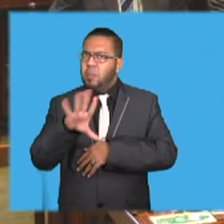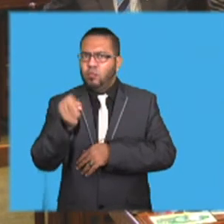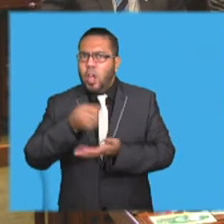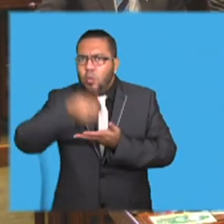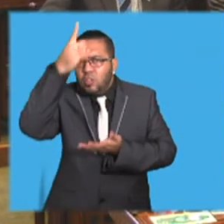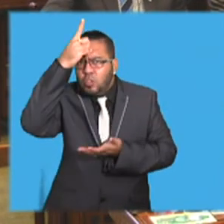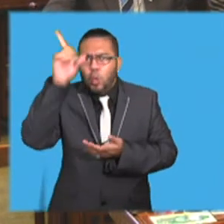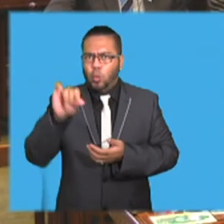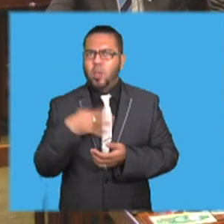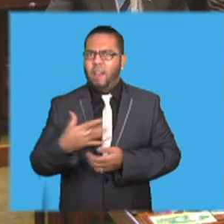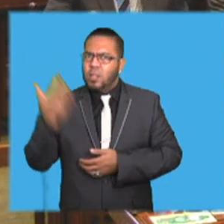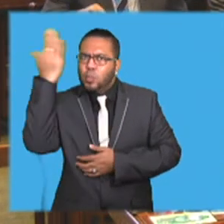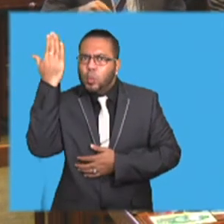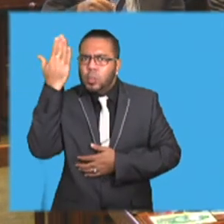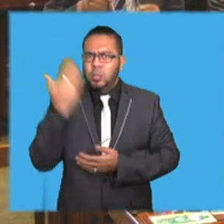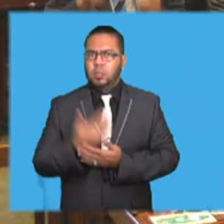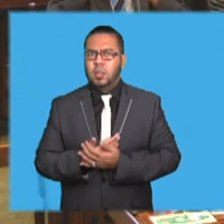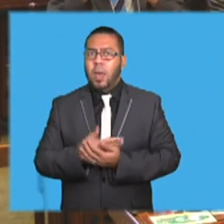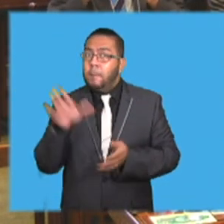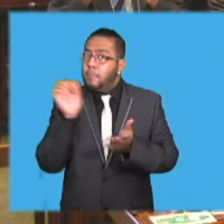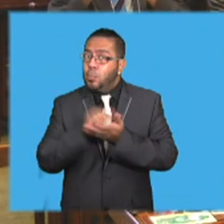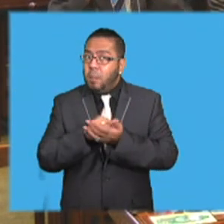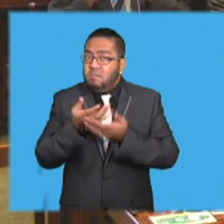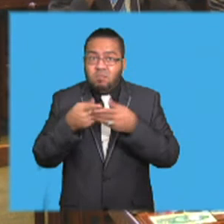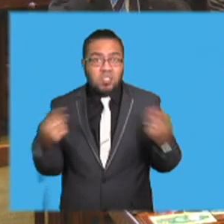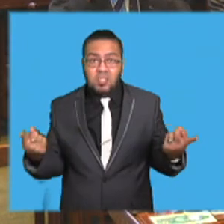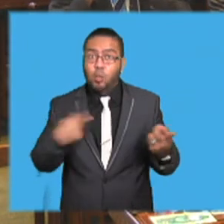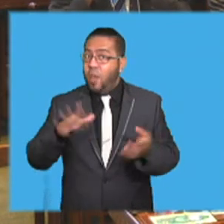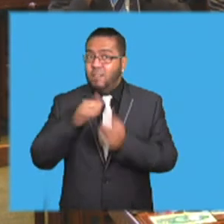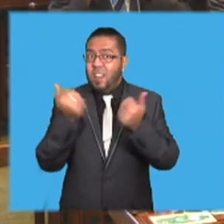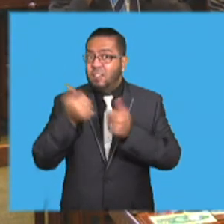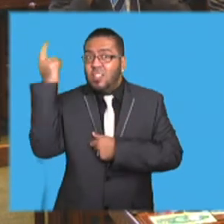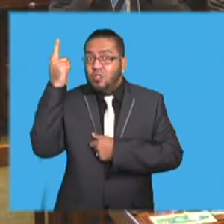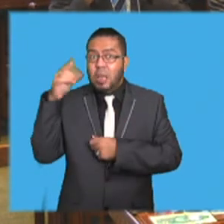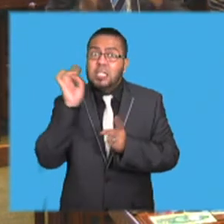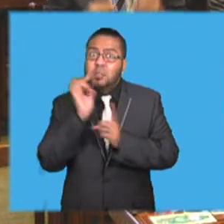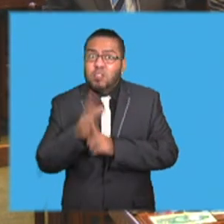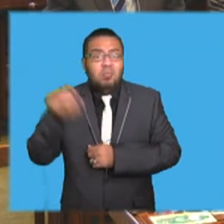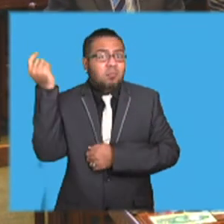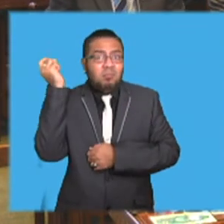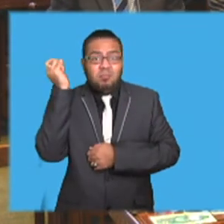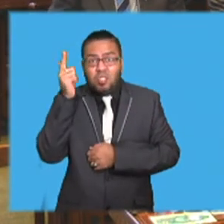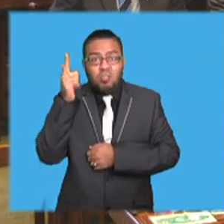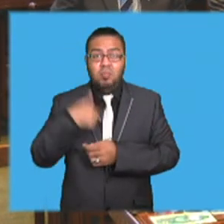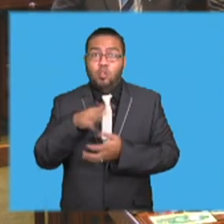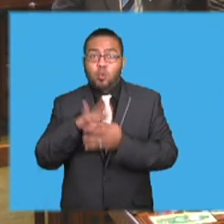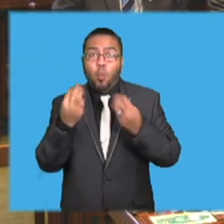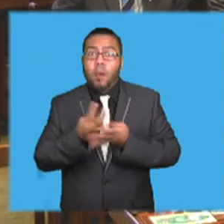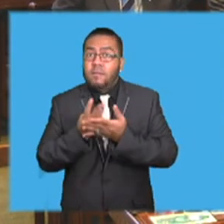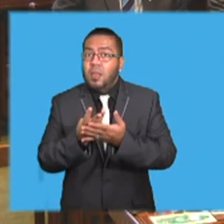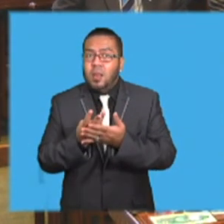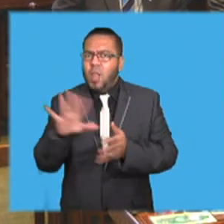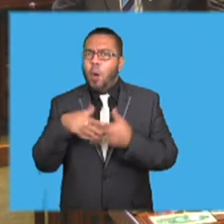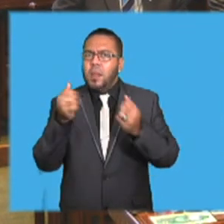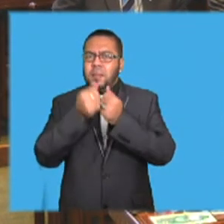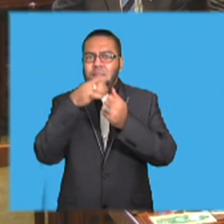do we have schools with proper facilities? Do we have enough teachers? Do we have specialized teachers? Social welfare, how many people are